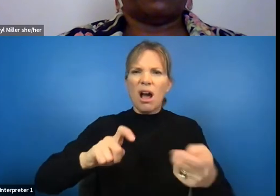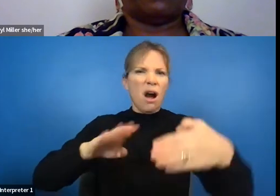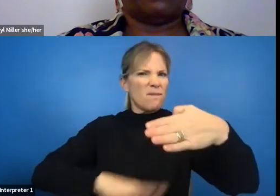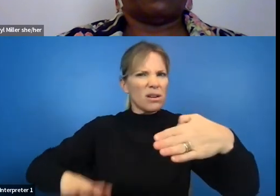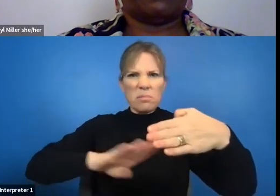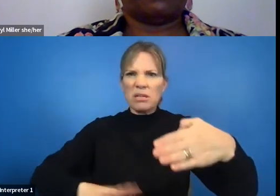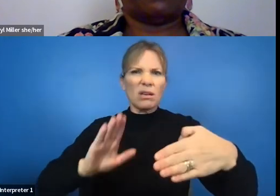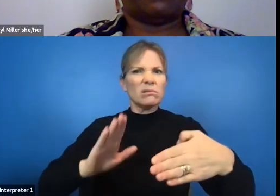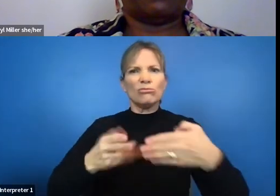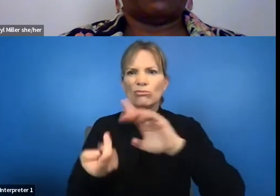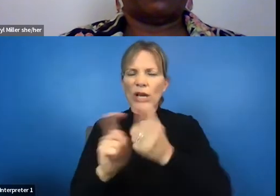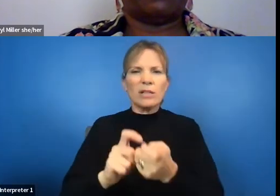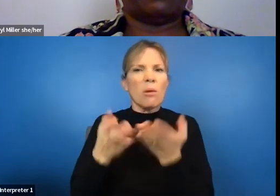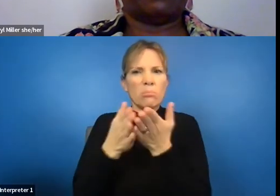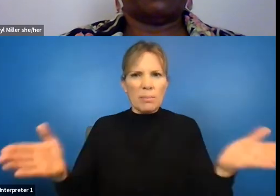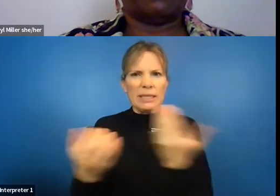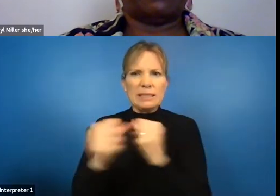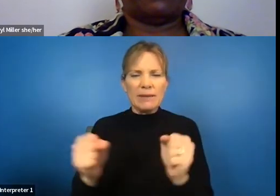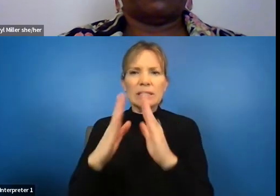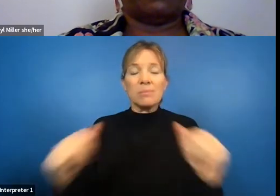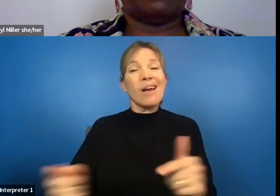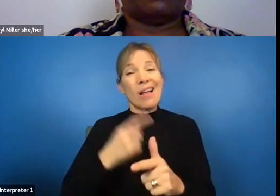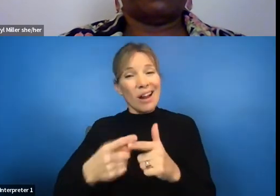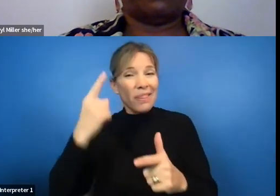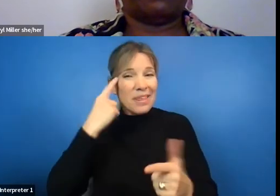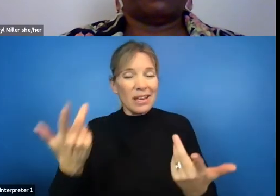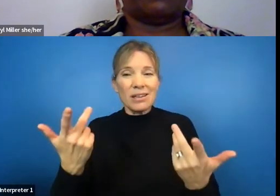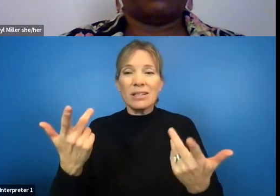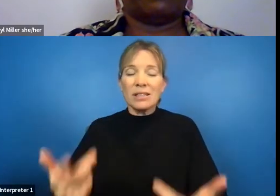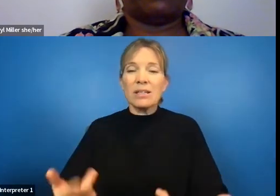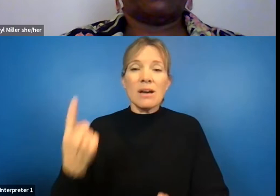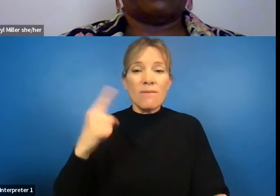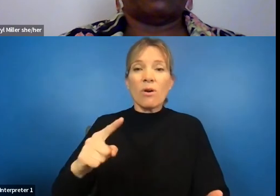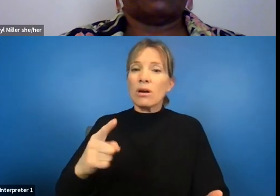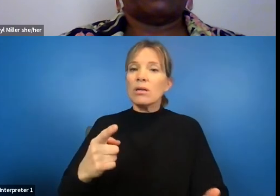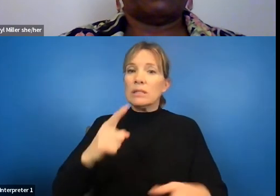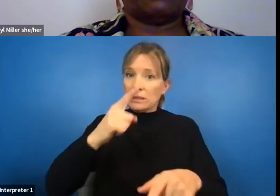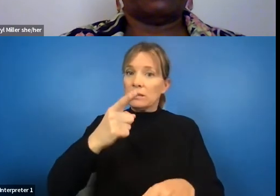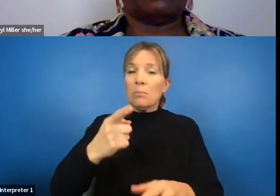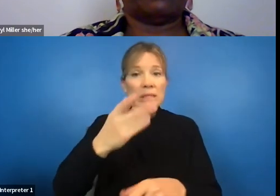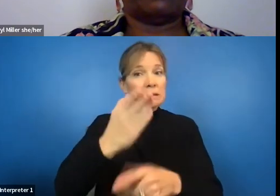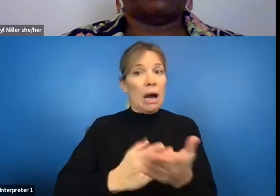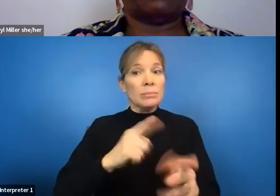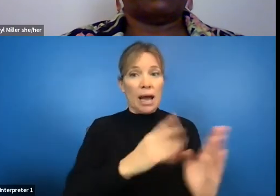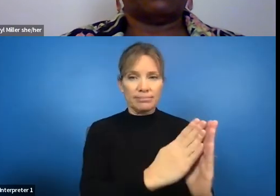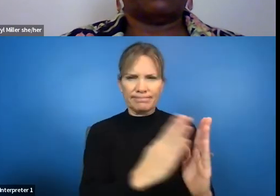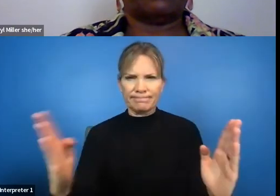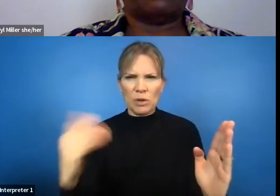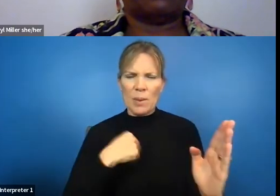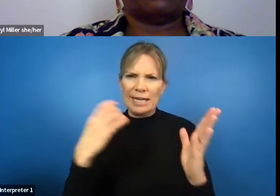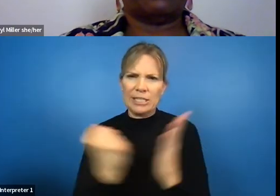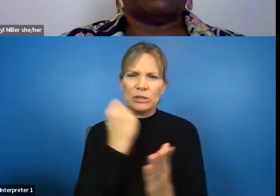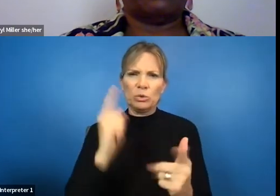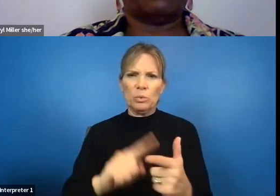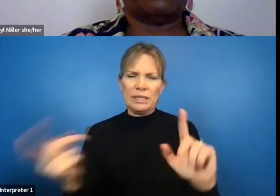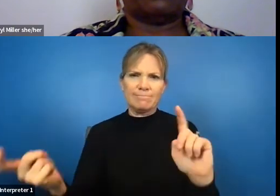to fundamentally change our public safety system. And I think that for a good period of time, we had a chance to really do